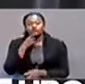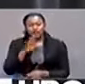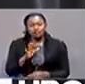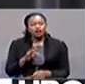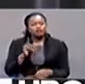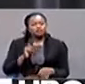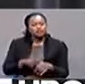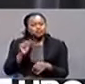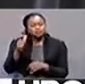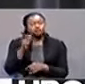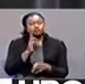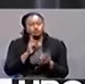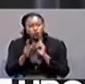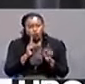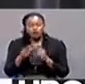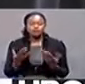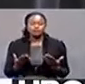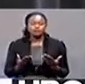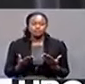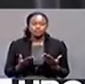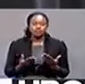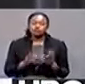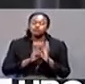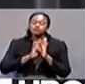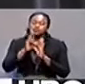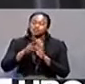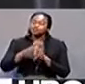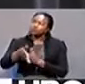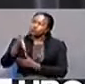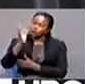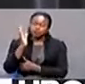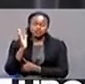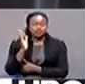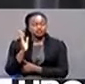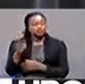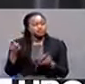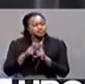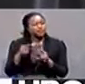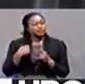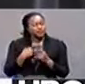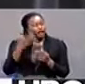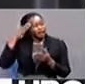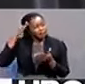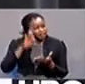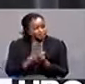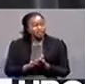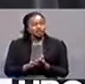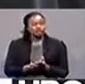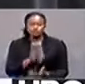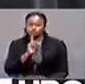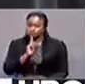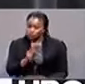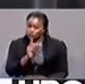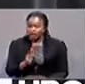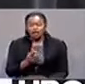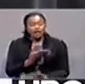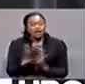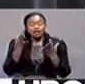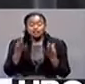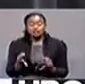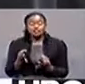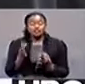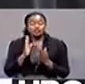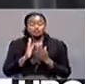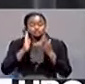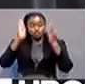spoke, they spoke on behalf of God. I strongly believe that whatever Dr. Cyprian